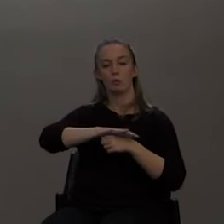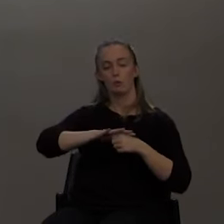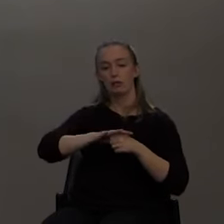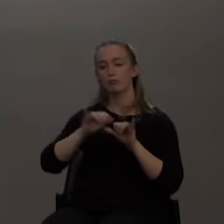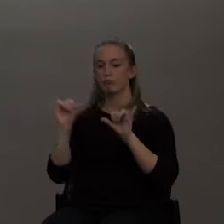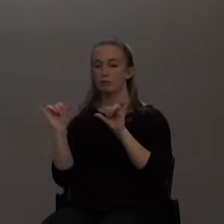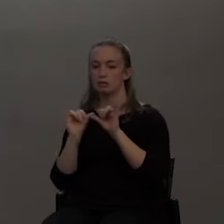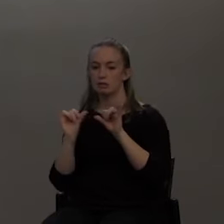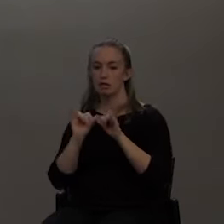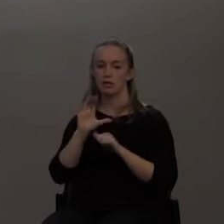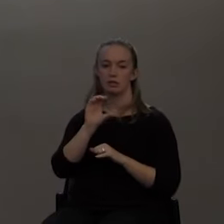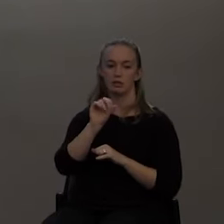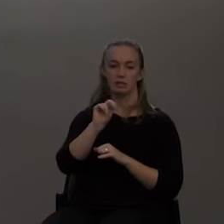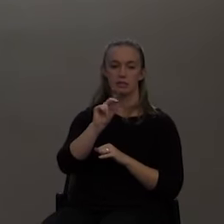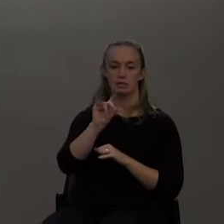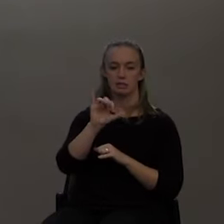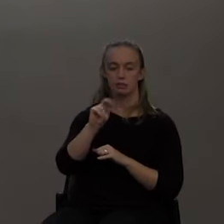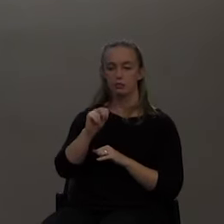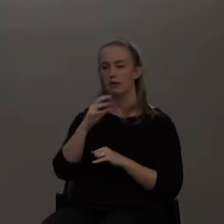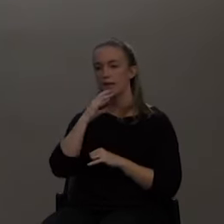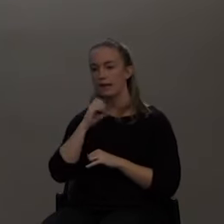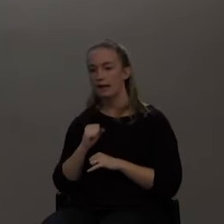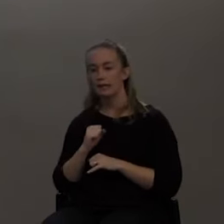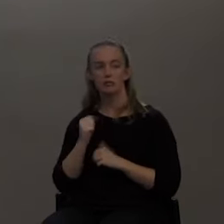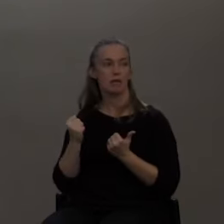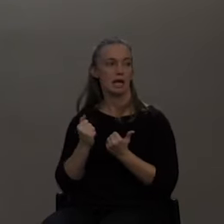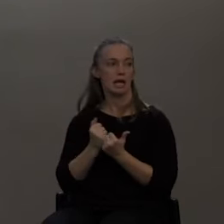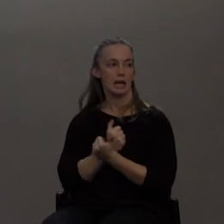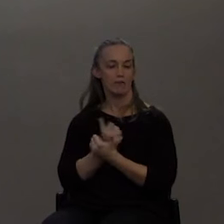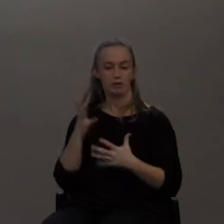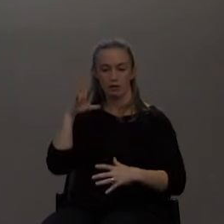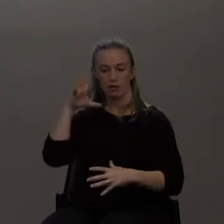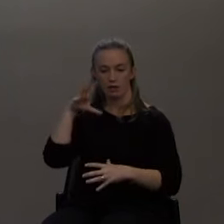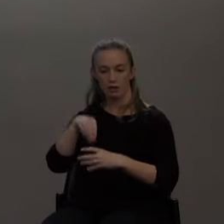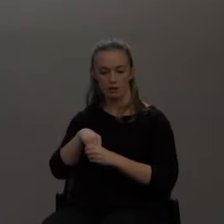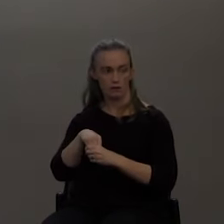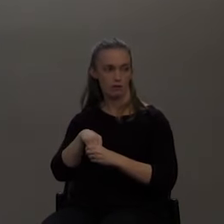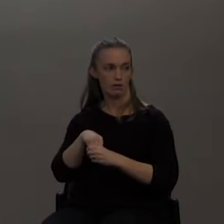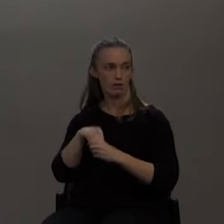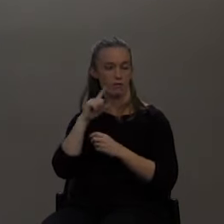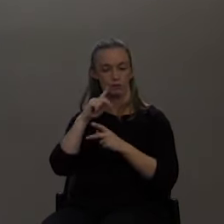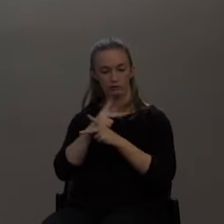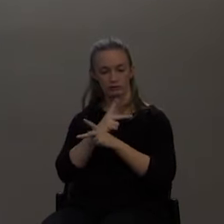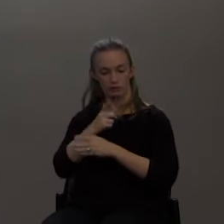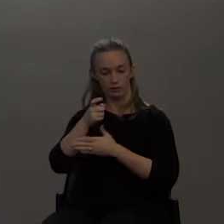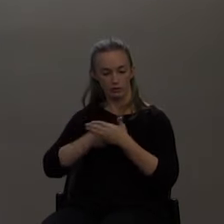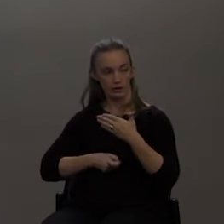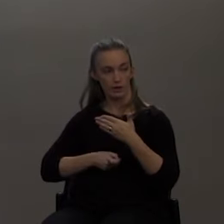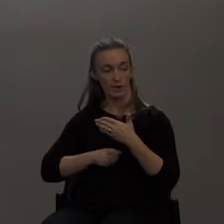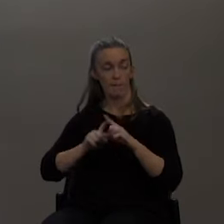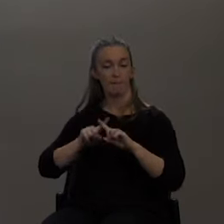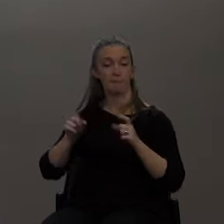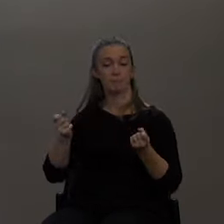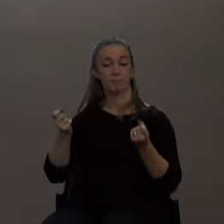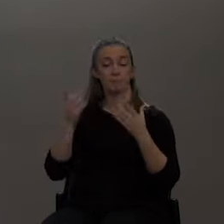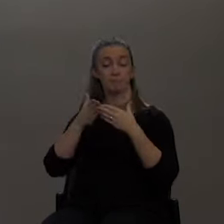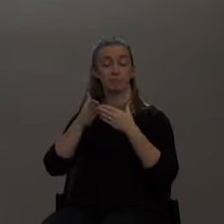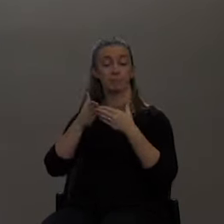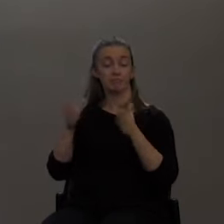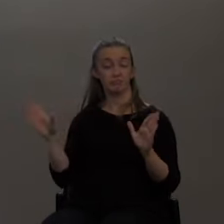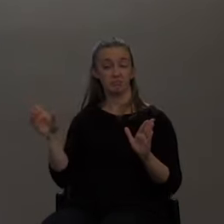size, condition, age, all those factors play into it. But in general, and I think we all can agree